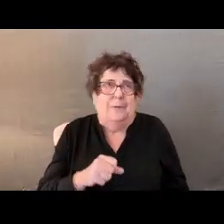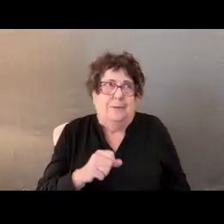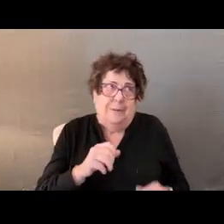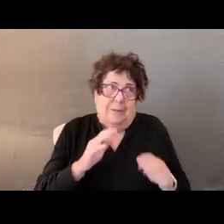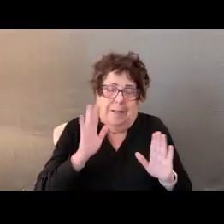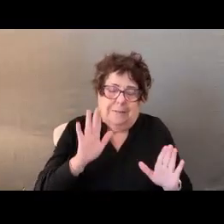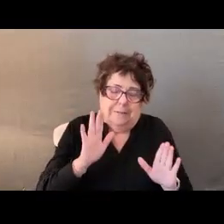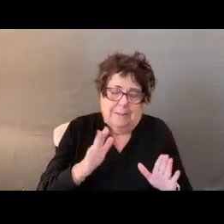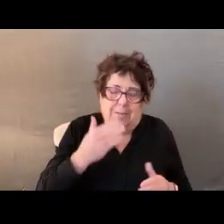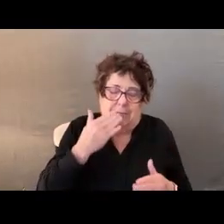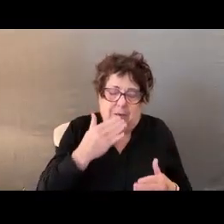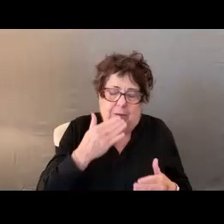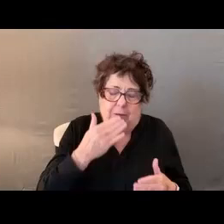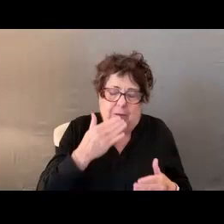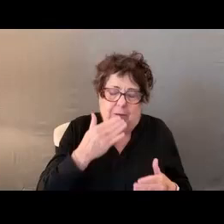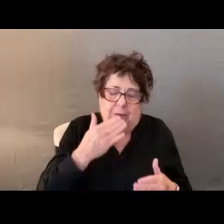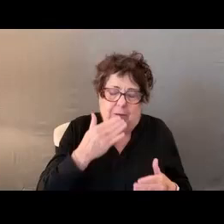patience.